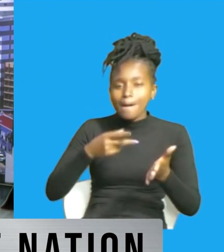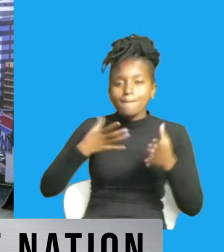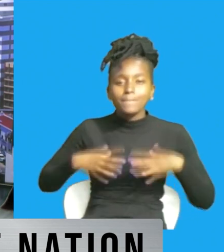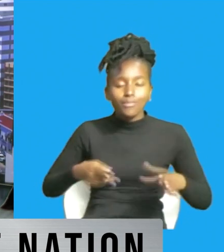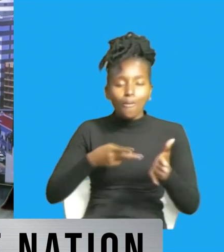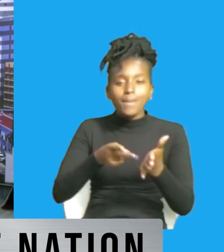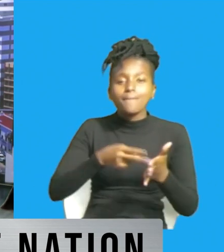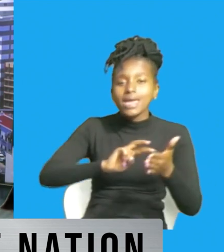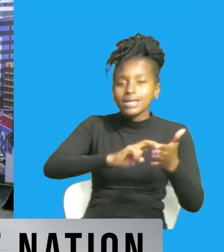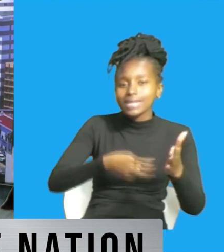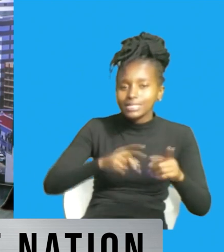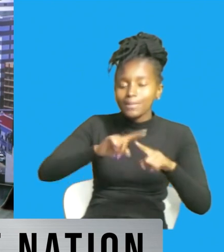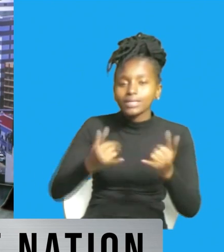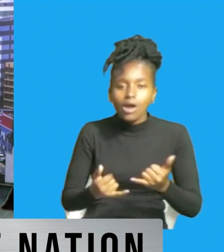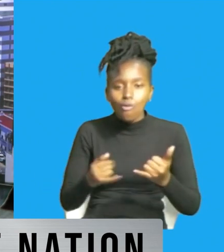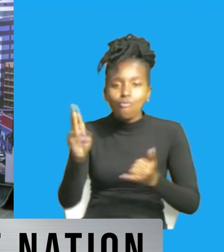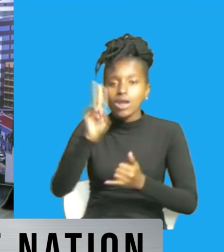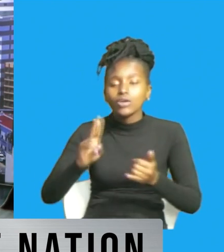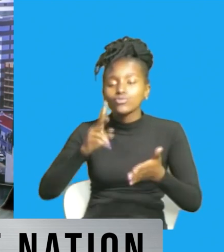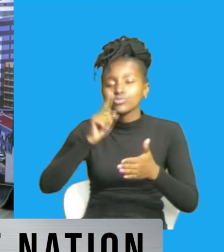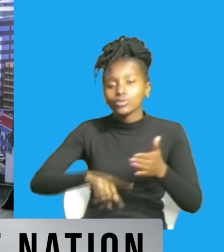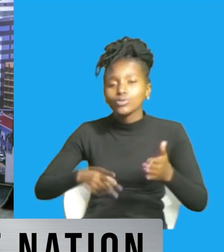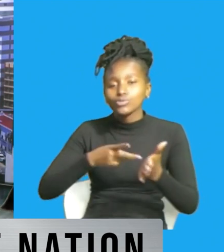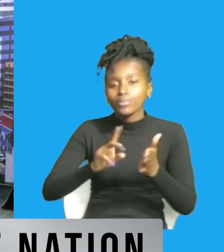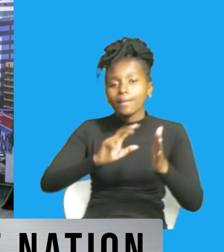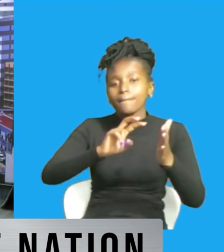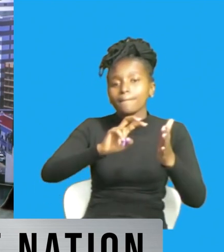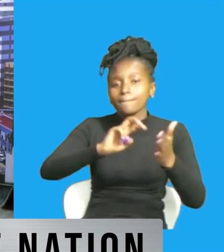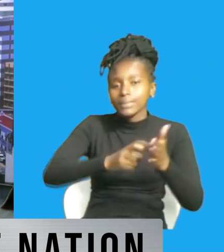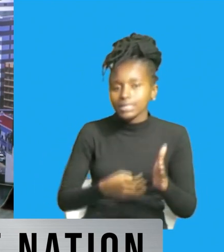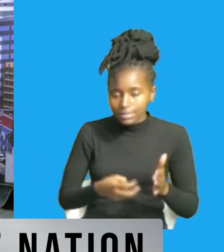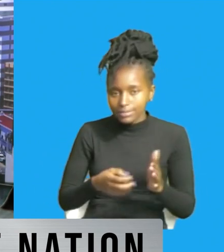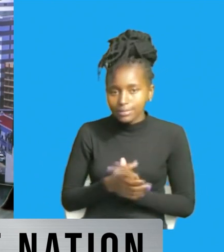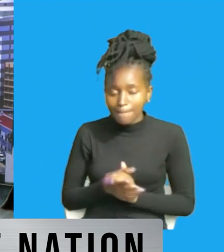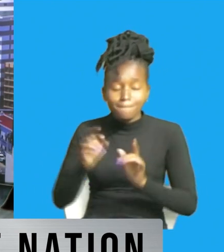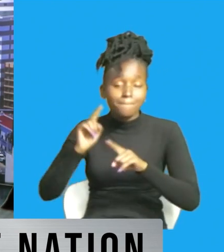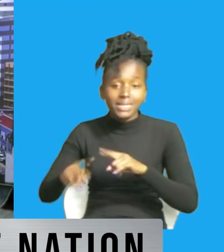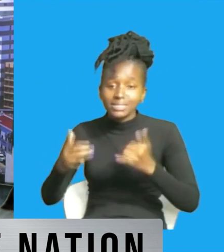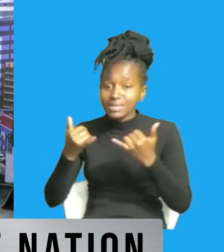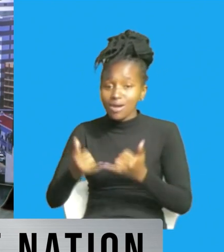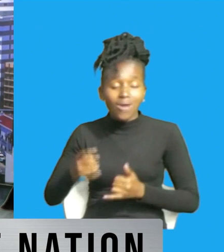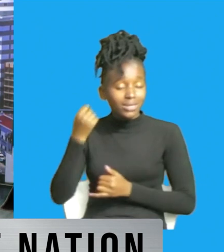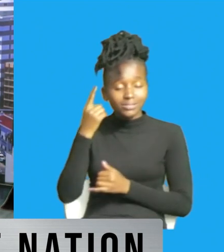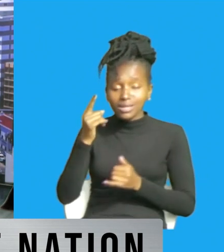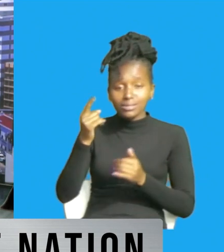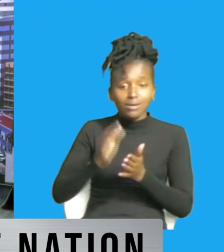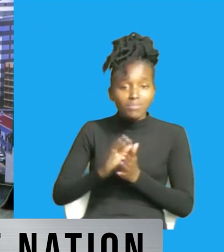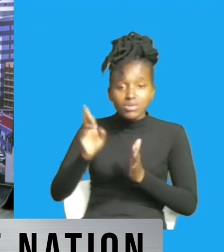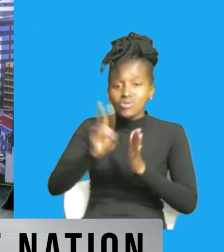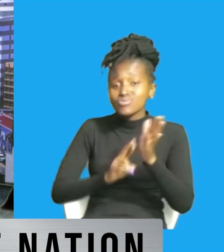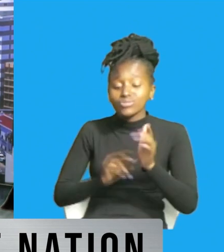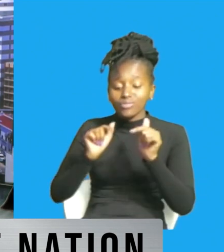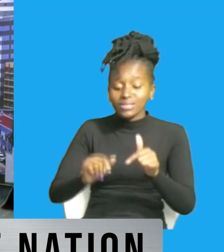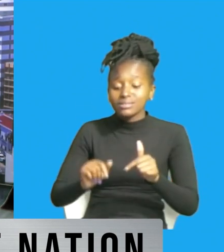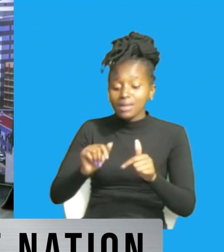unfortunate. We need to work on that. I think the policies of this government must be, you don't